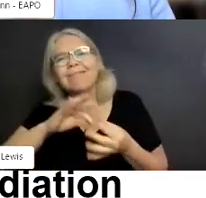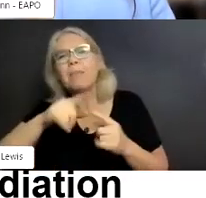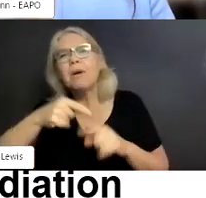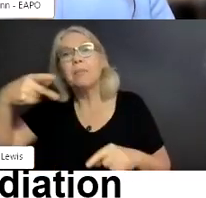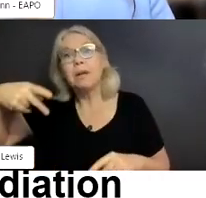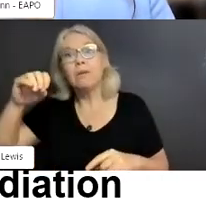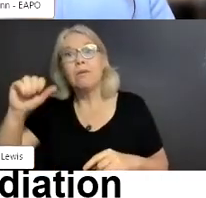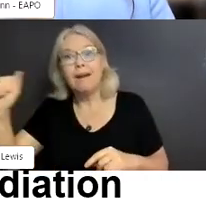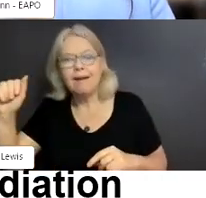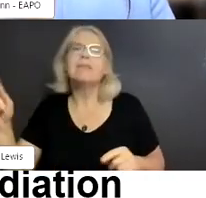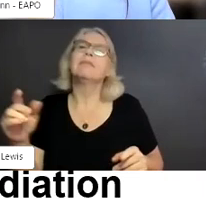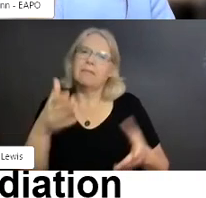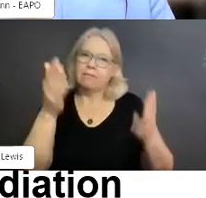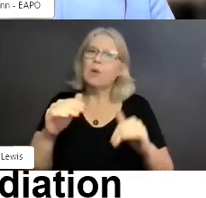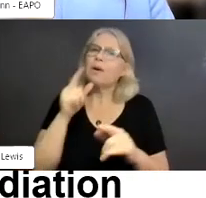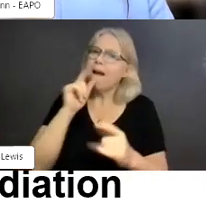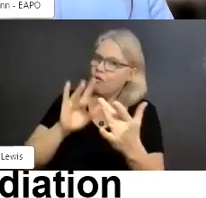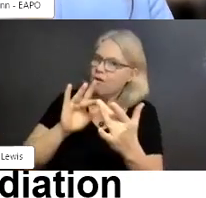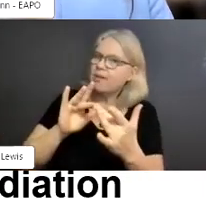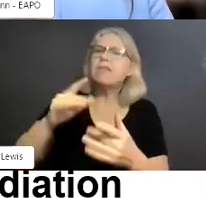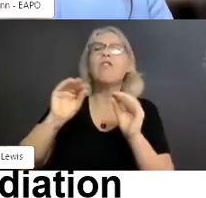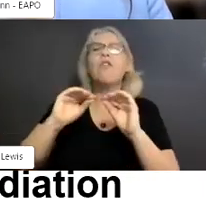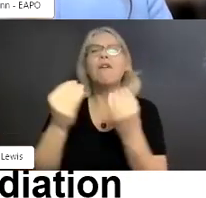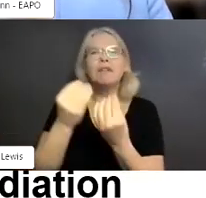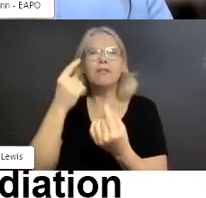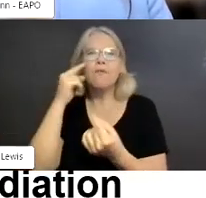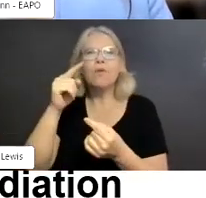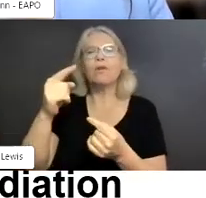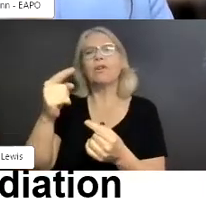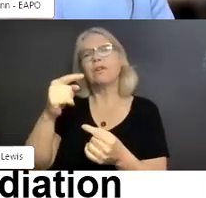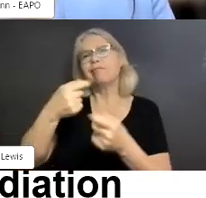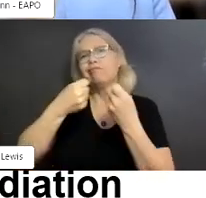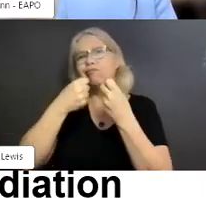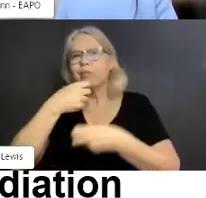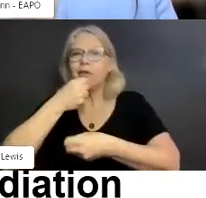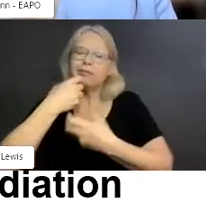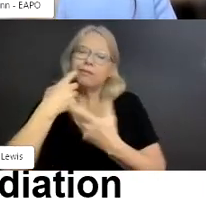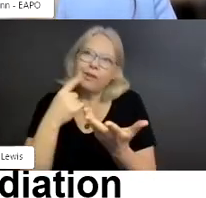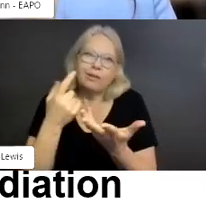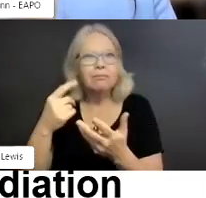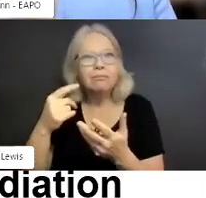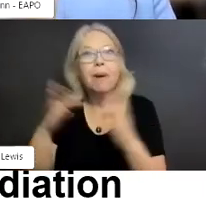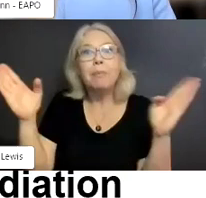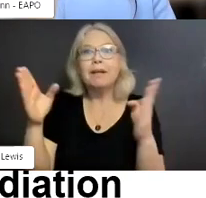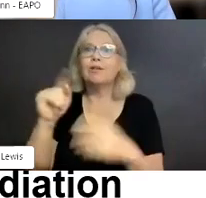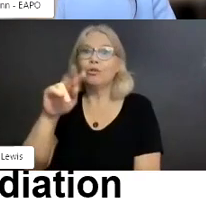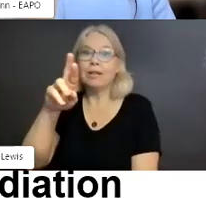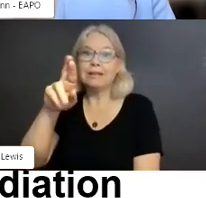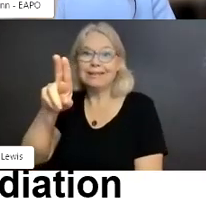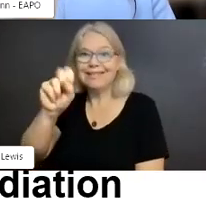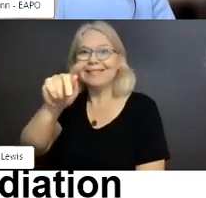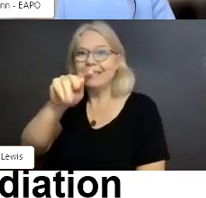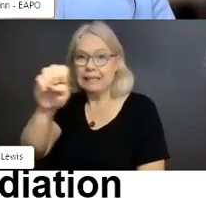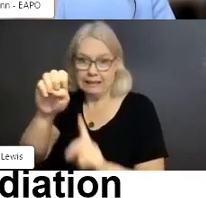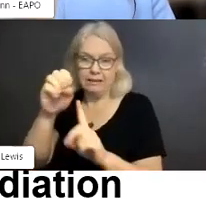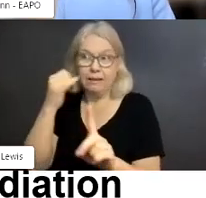and Trustee is a good resource if there are abuse issues happening in terms of the person having dementia